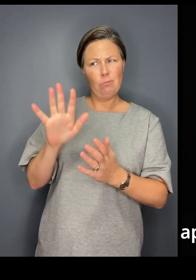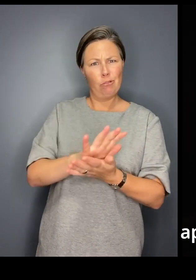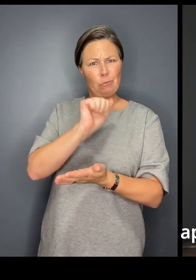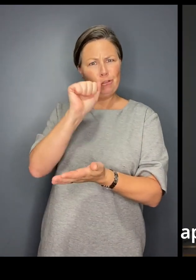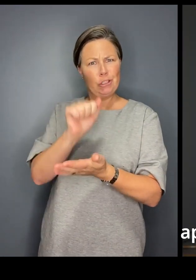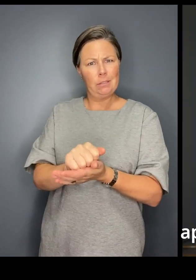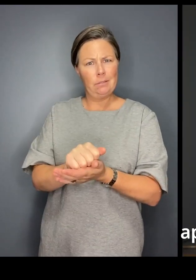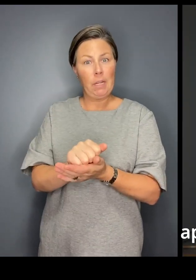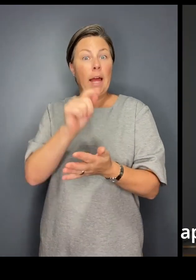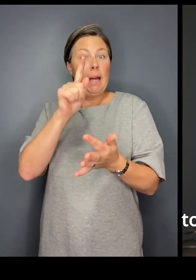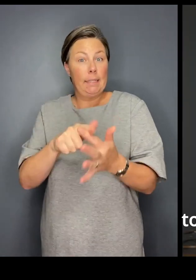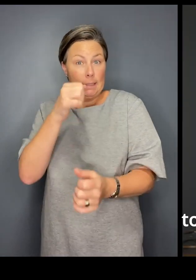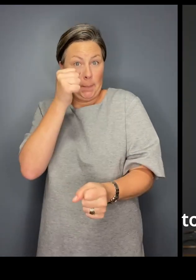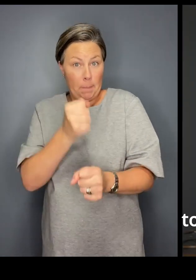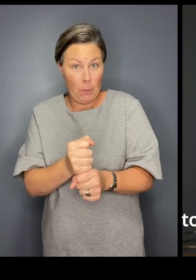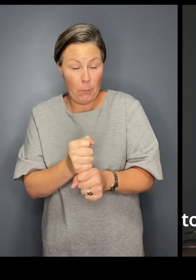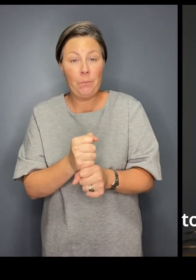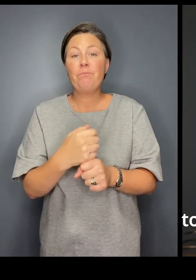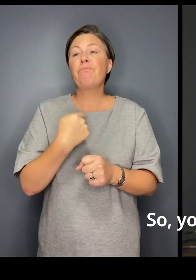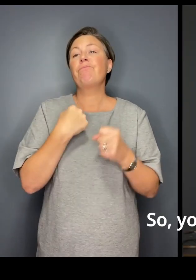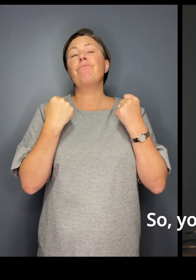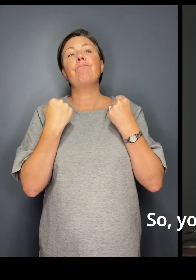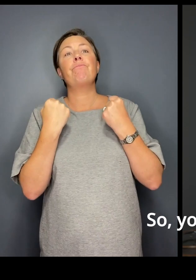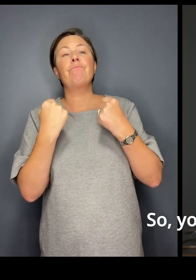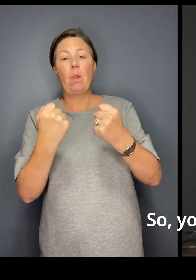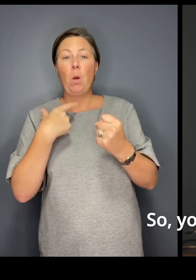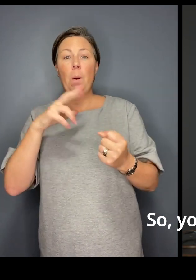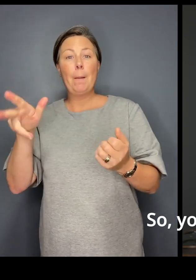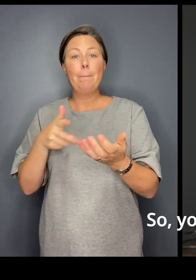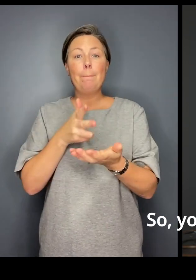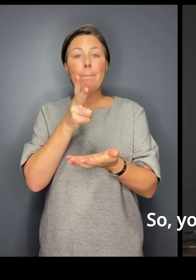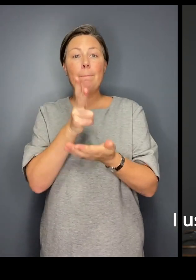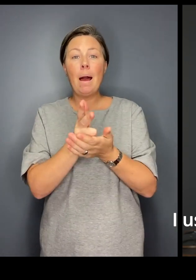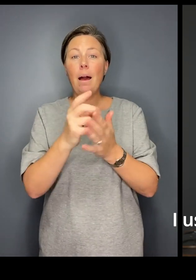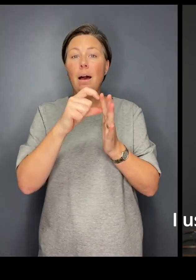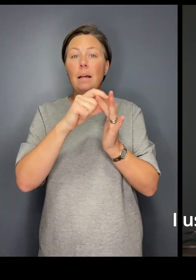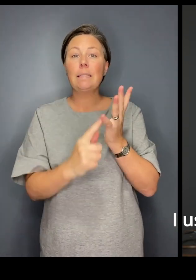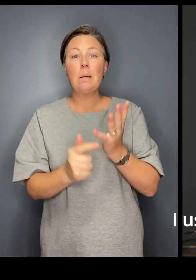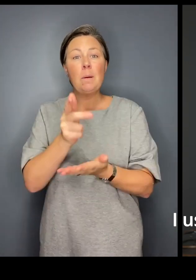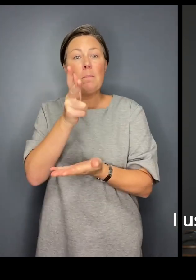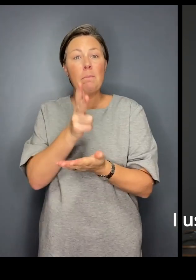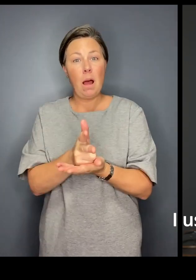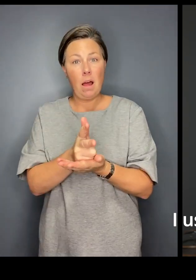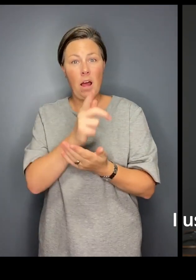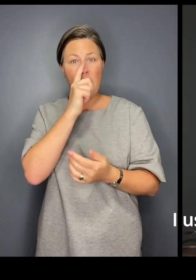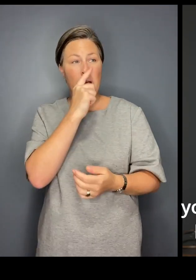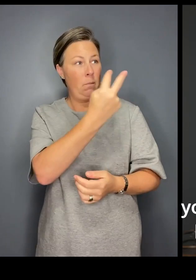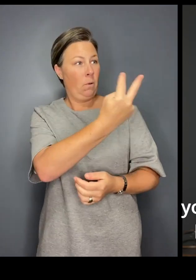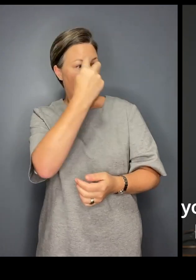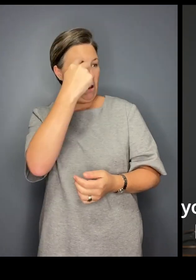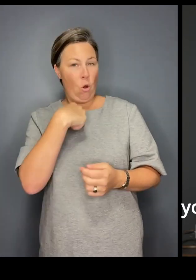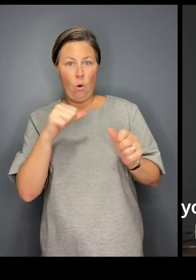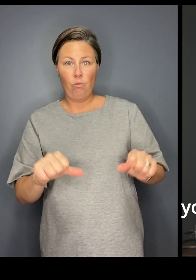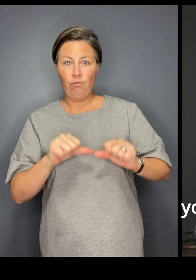really appropriate to just walk up to a total stranger and ask. So, you know, if on a rare occasion I use a disabled parking spot, you know,